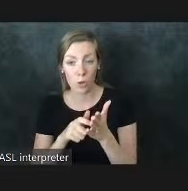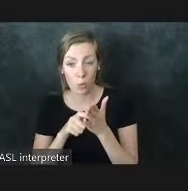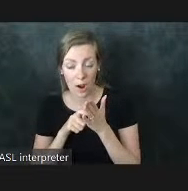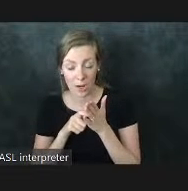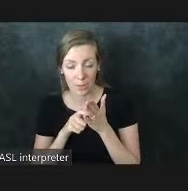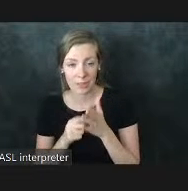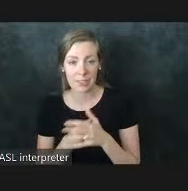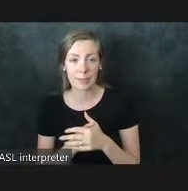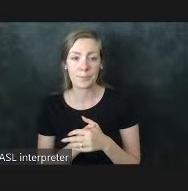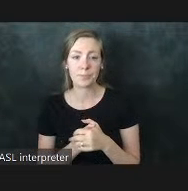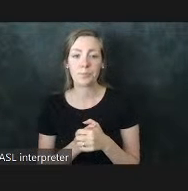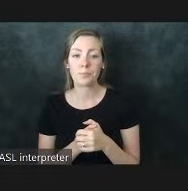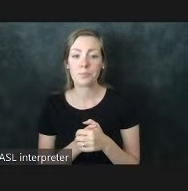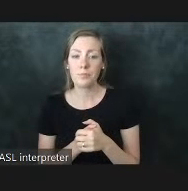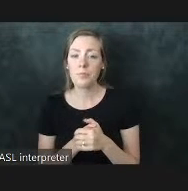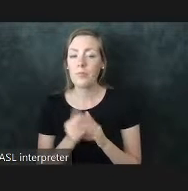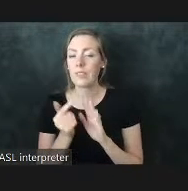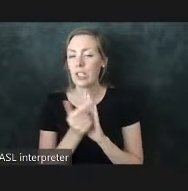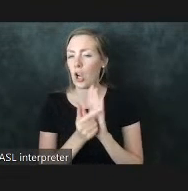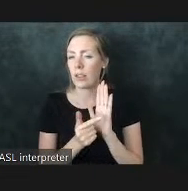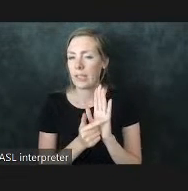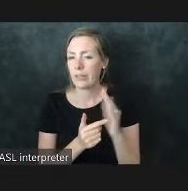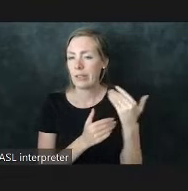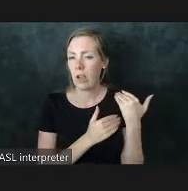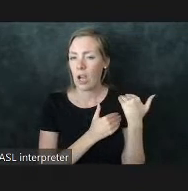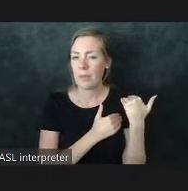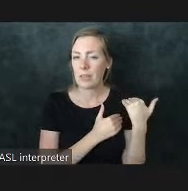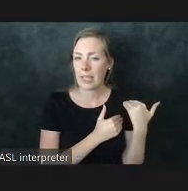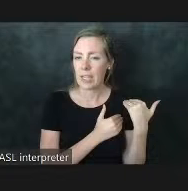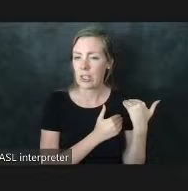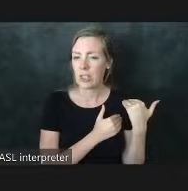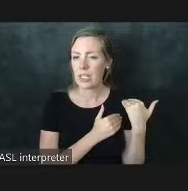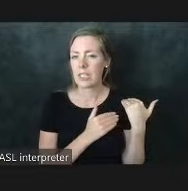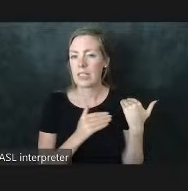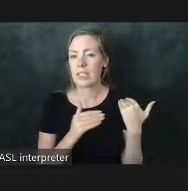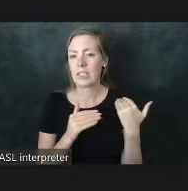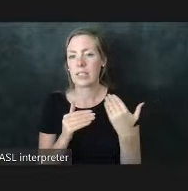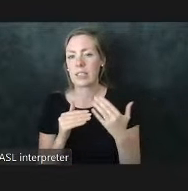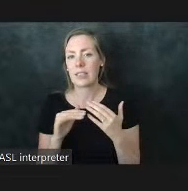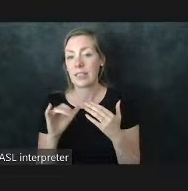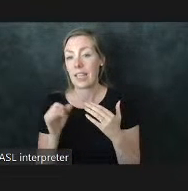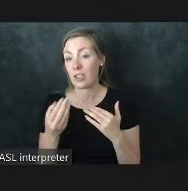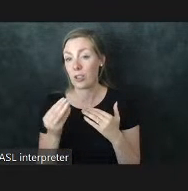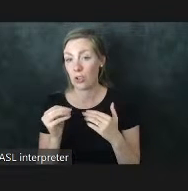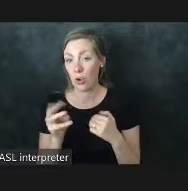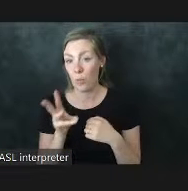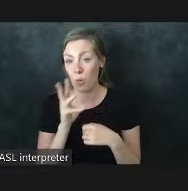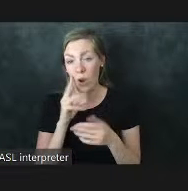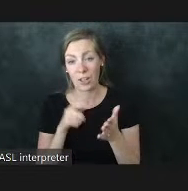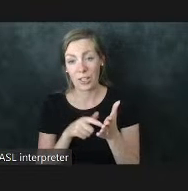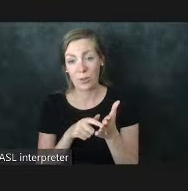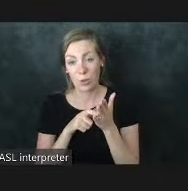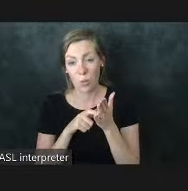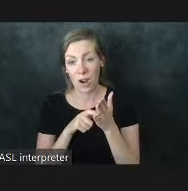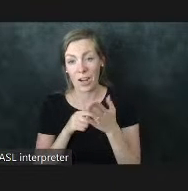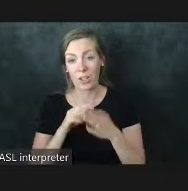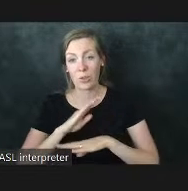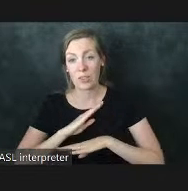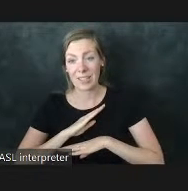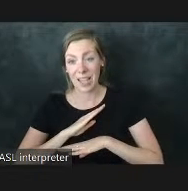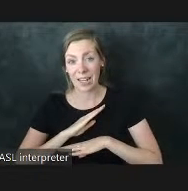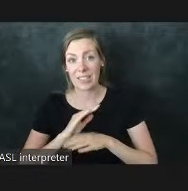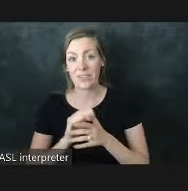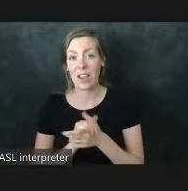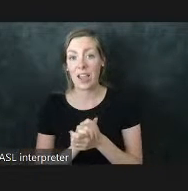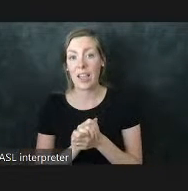requirements are legal obligations that Sonoma Water is required to meet as terms and